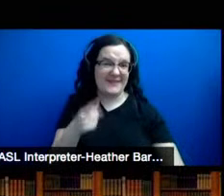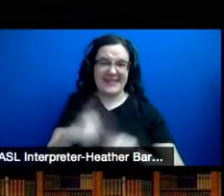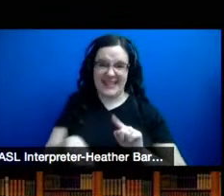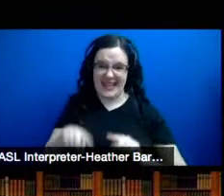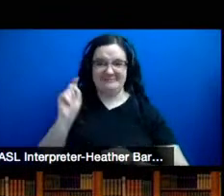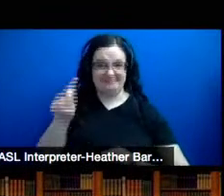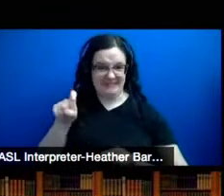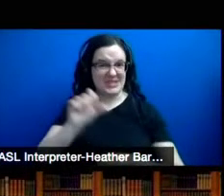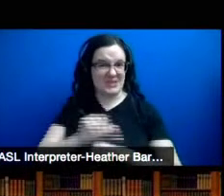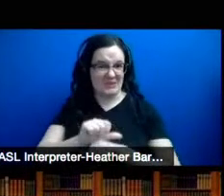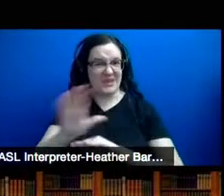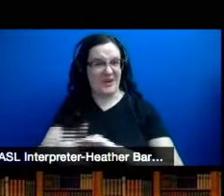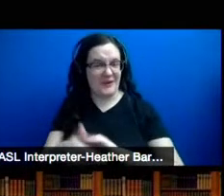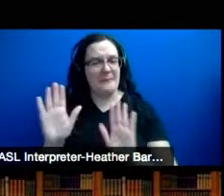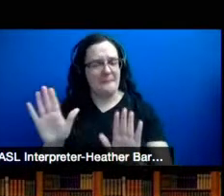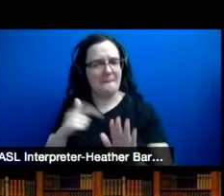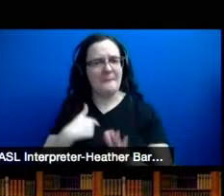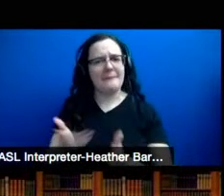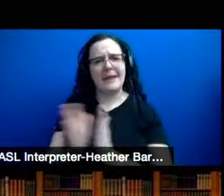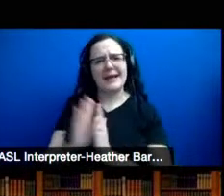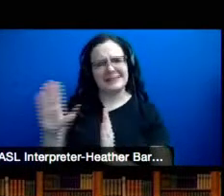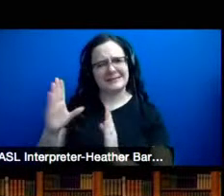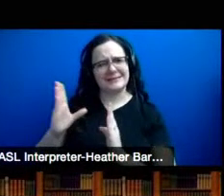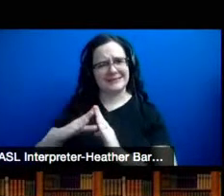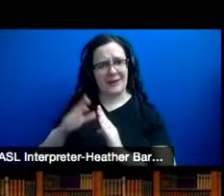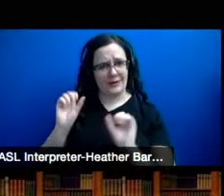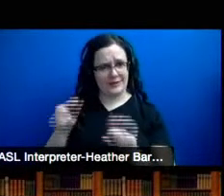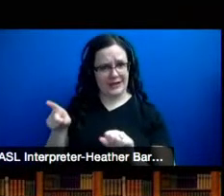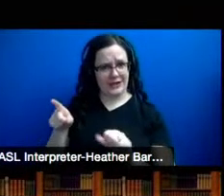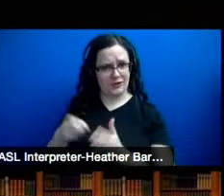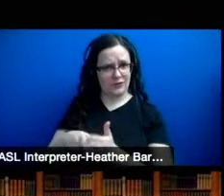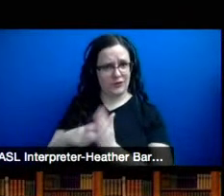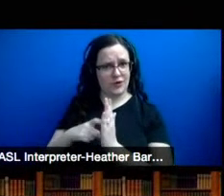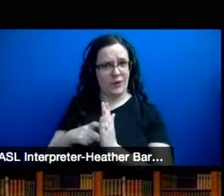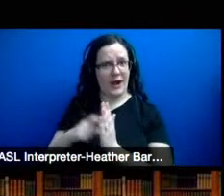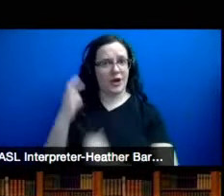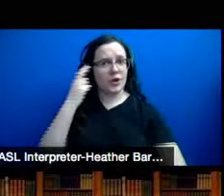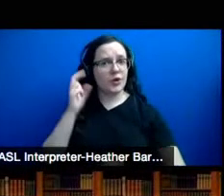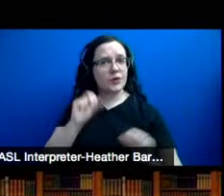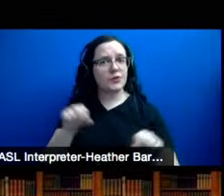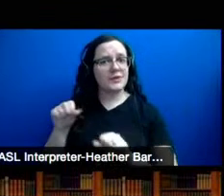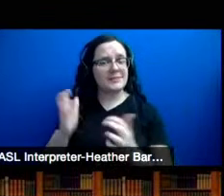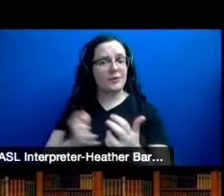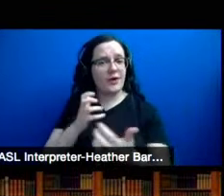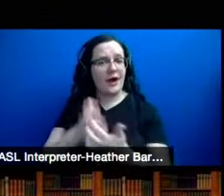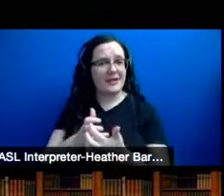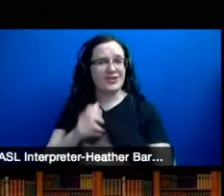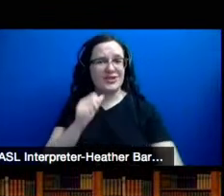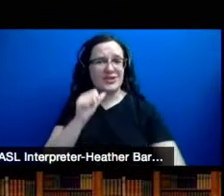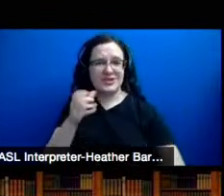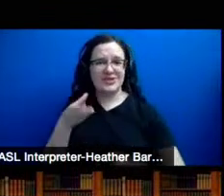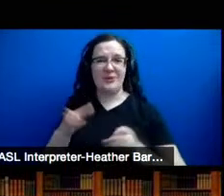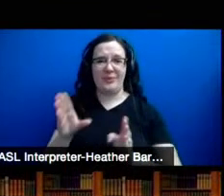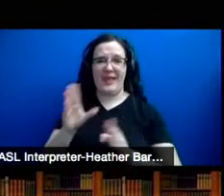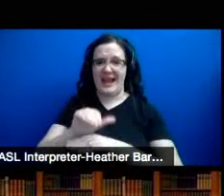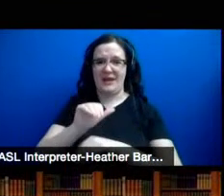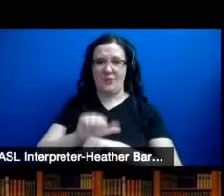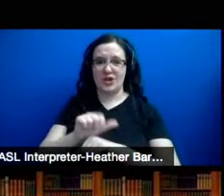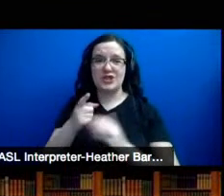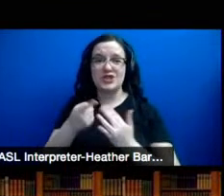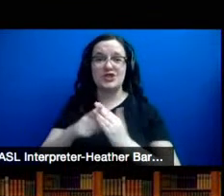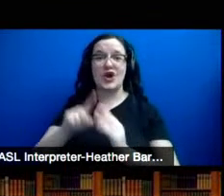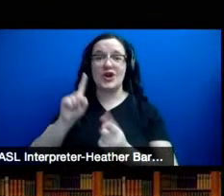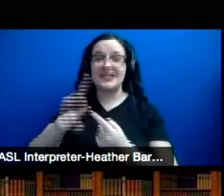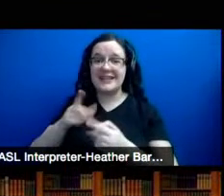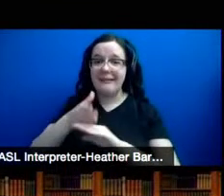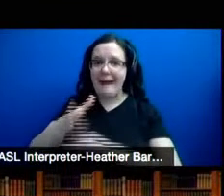if the town can require a reasonable accommodation in not allowing the night work to begin until after school gets out. In